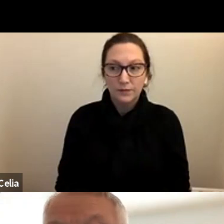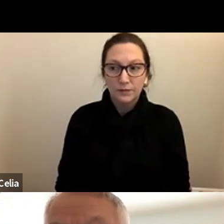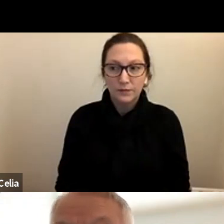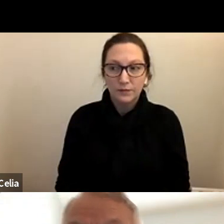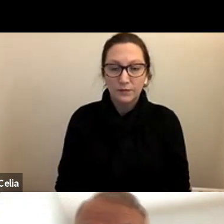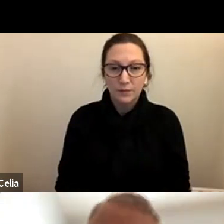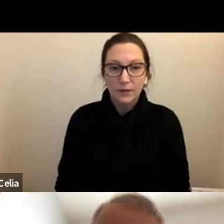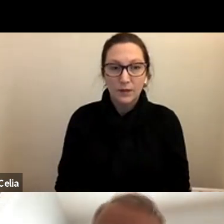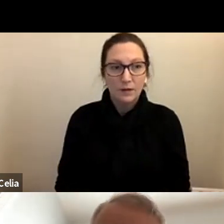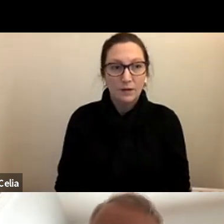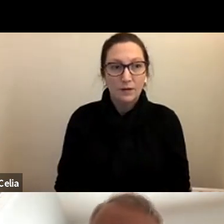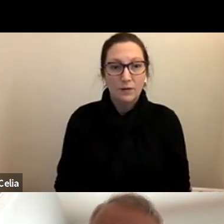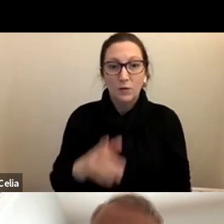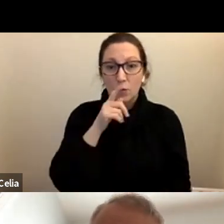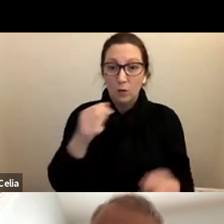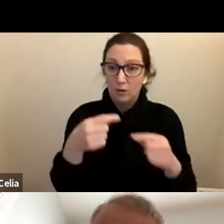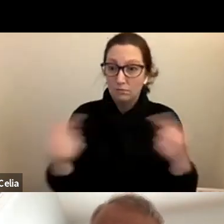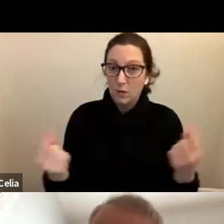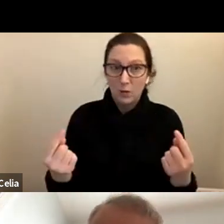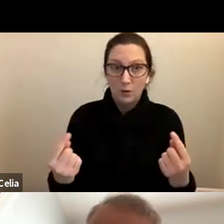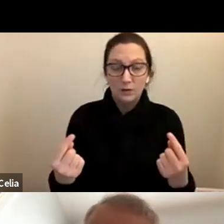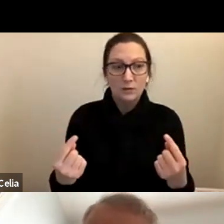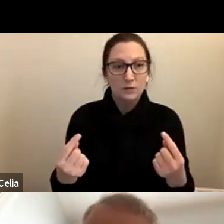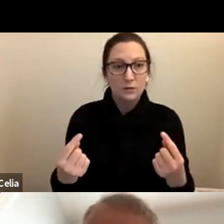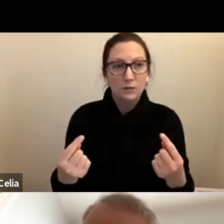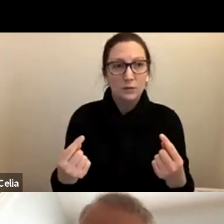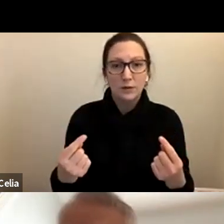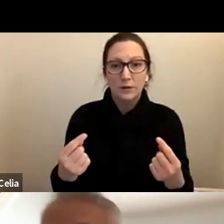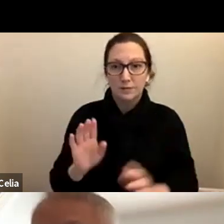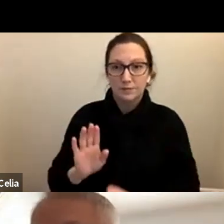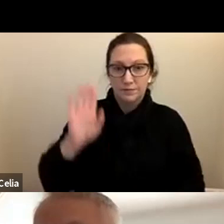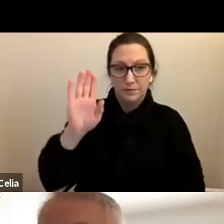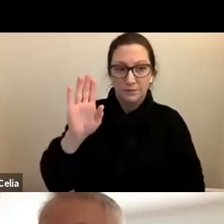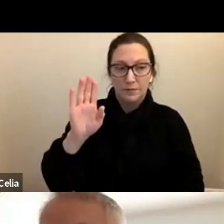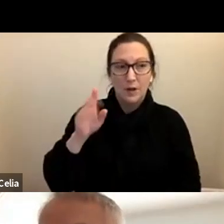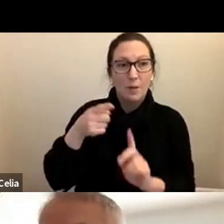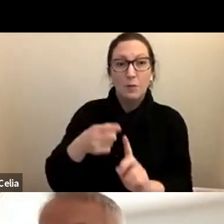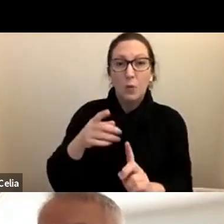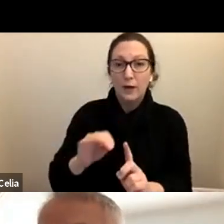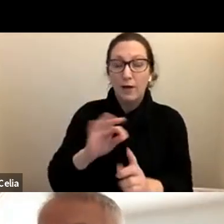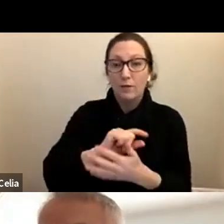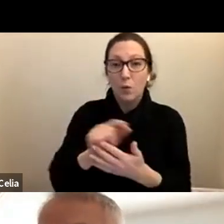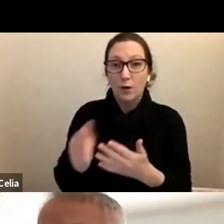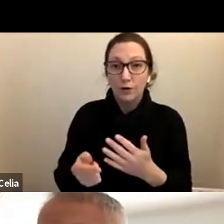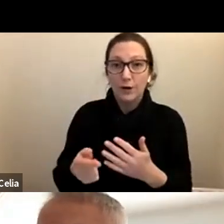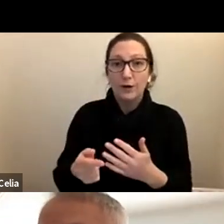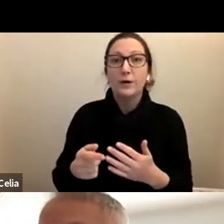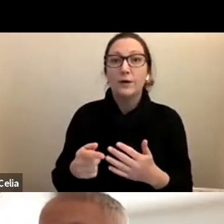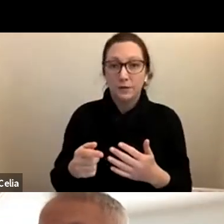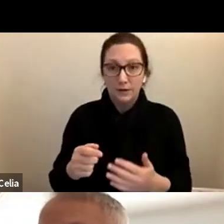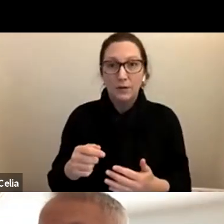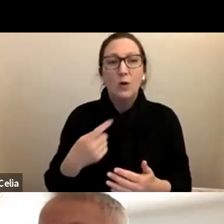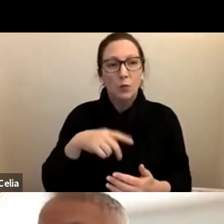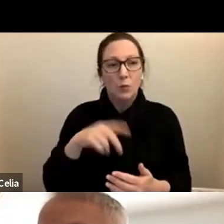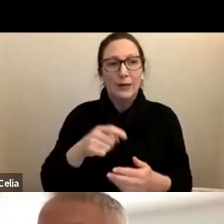Ms. Parva, all those opposed? So point of order, Mr. Contemposis, to Mr. Acevedo's point, I do believe we need to